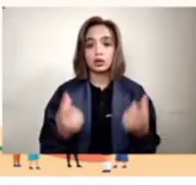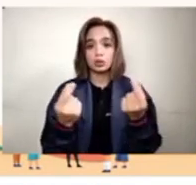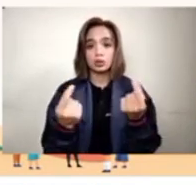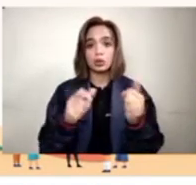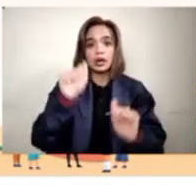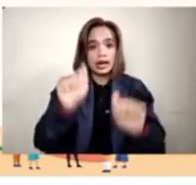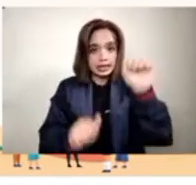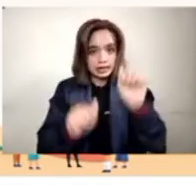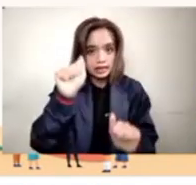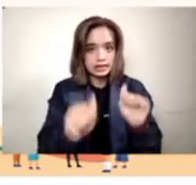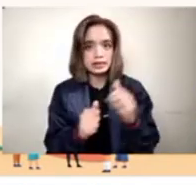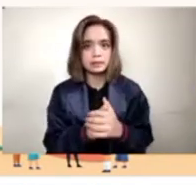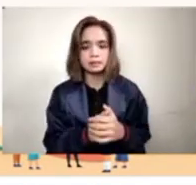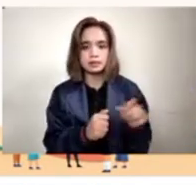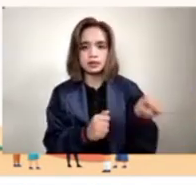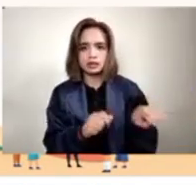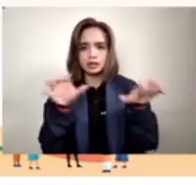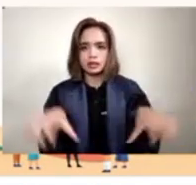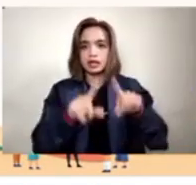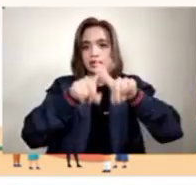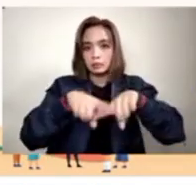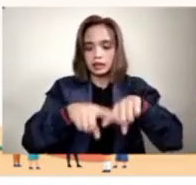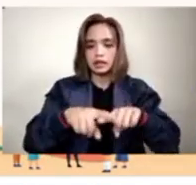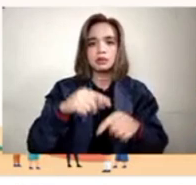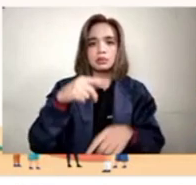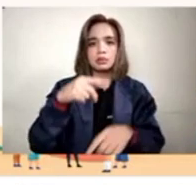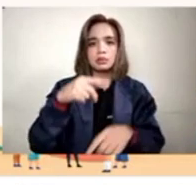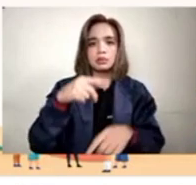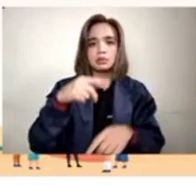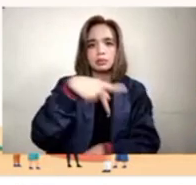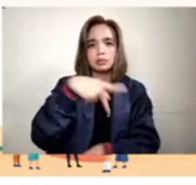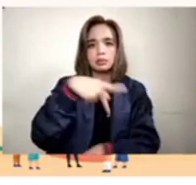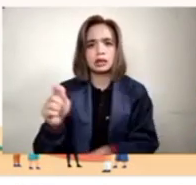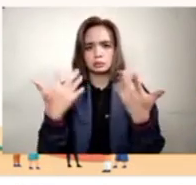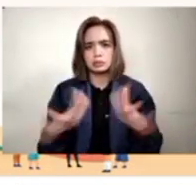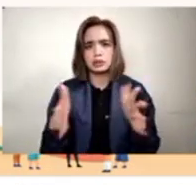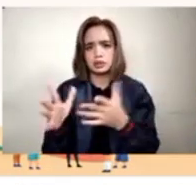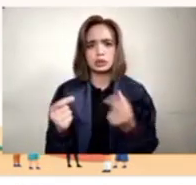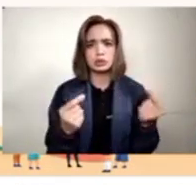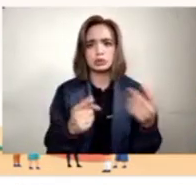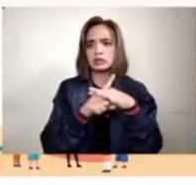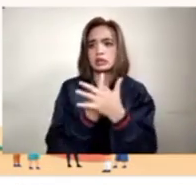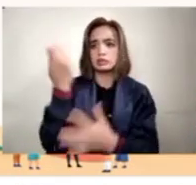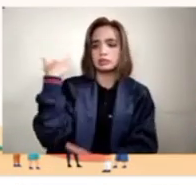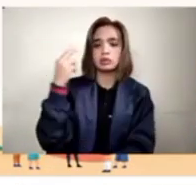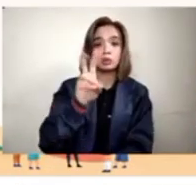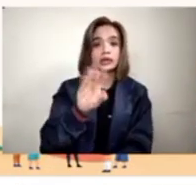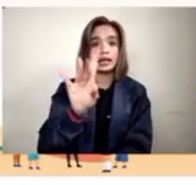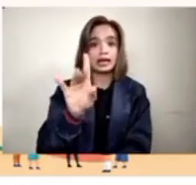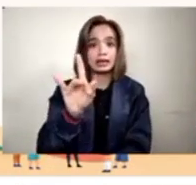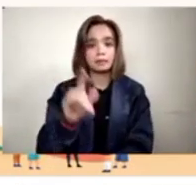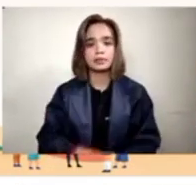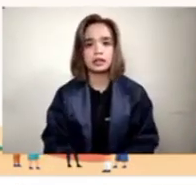After which, we assess and appraise their performance based on the PPST indicators. And we